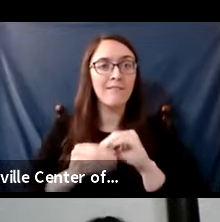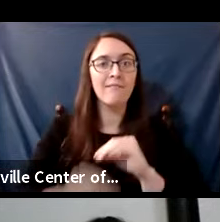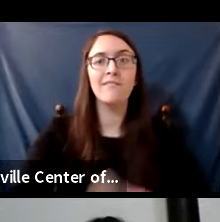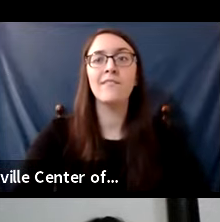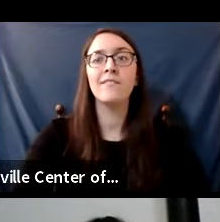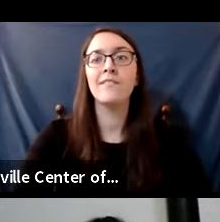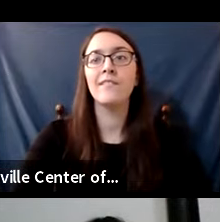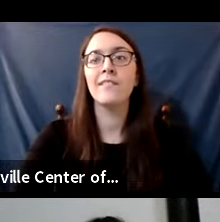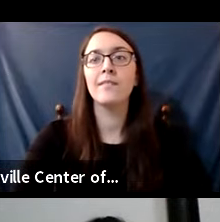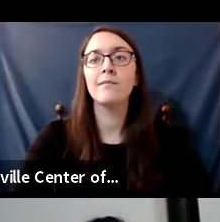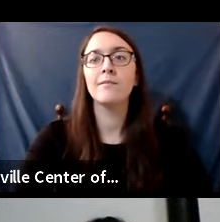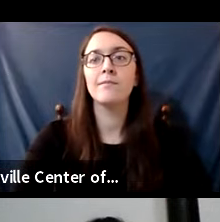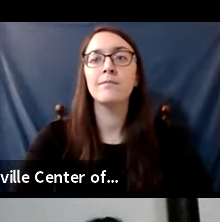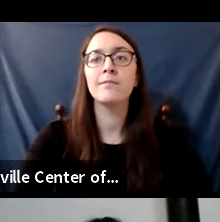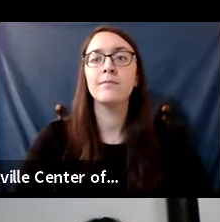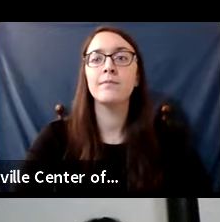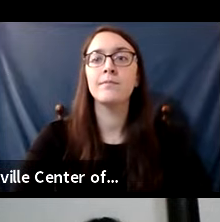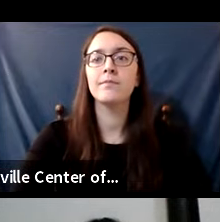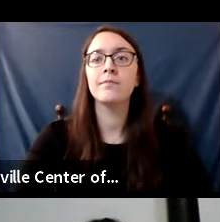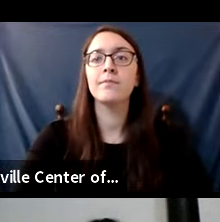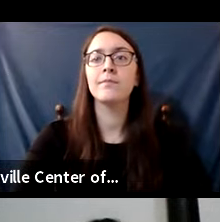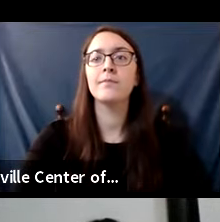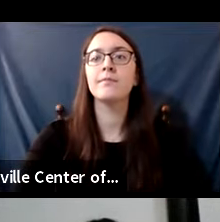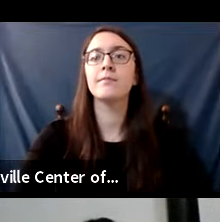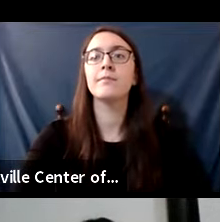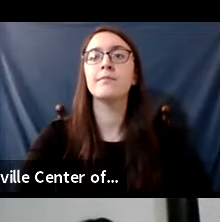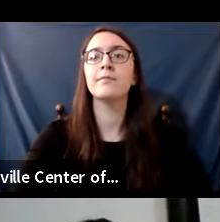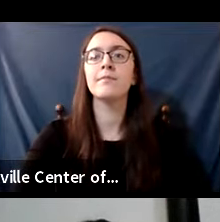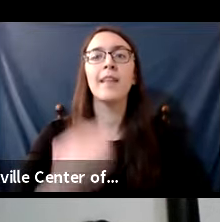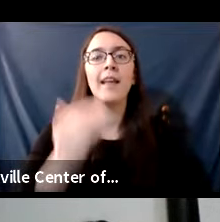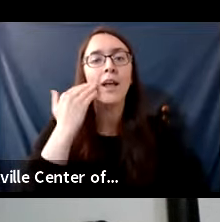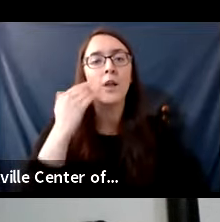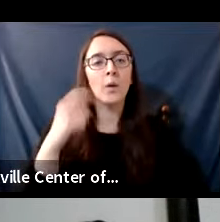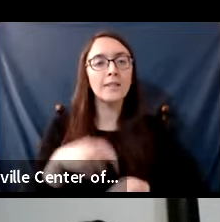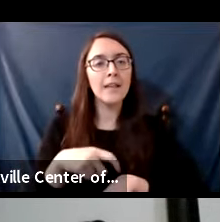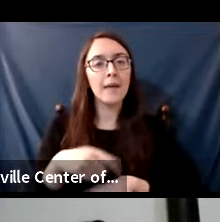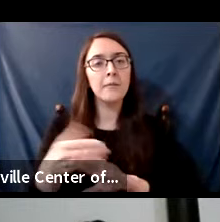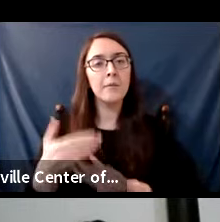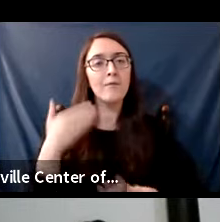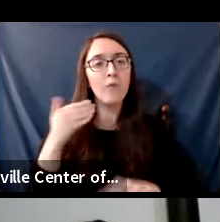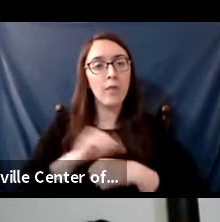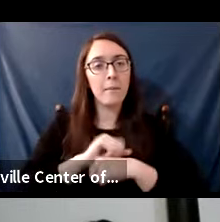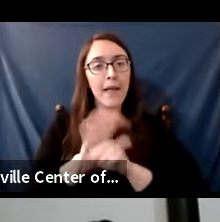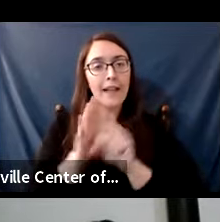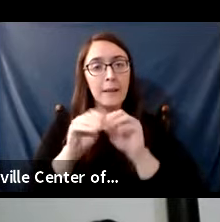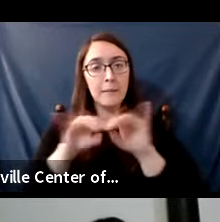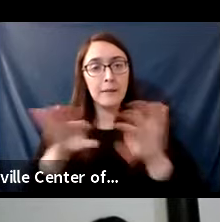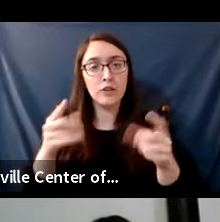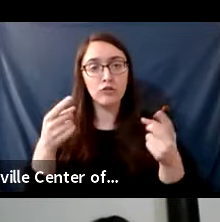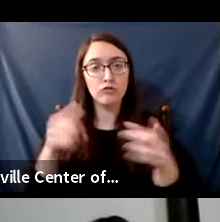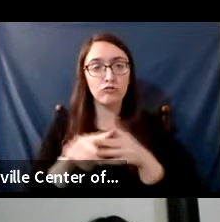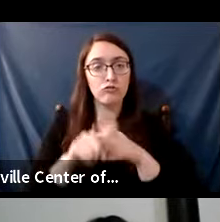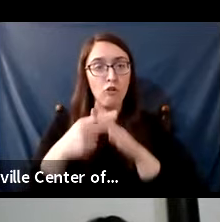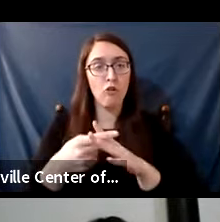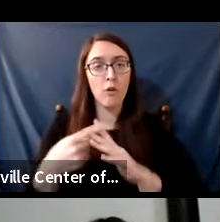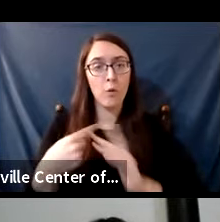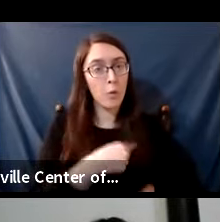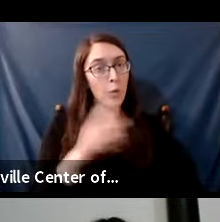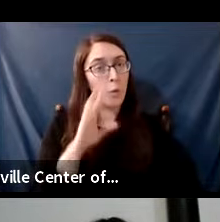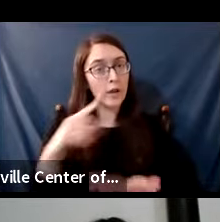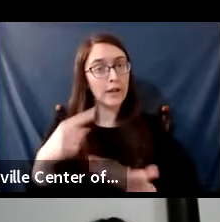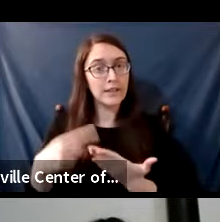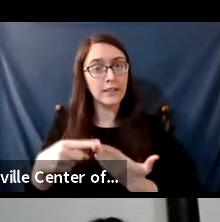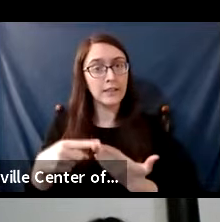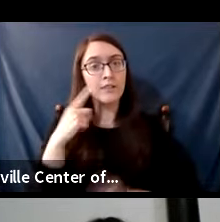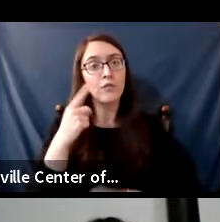the pandemic started, these were items that we discussed at our regular board meetings, and this is really